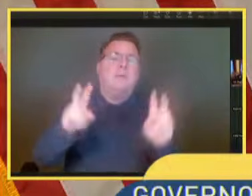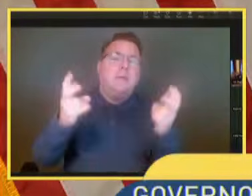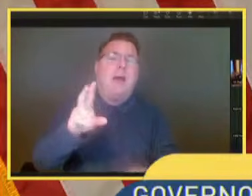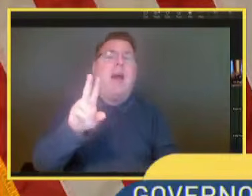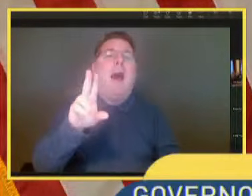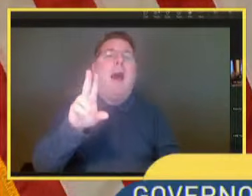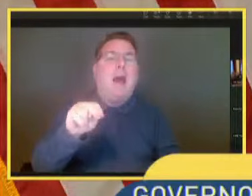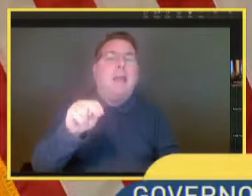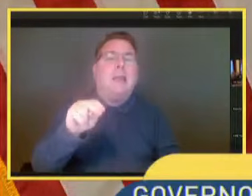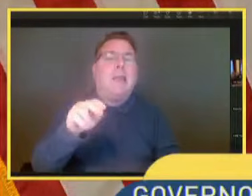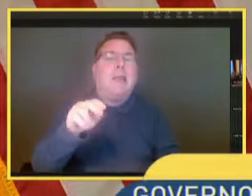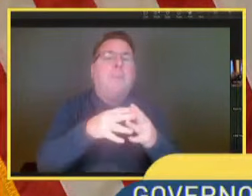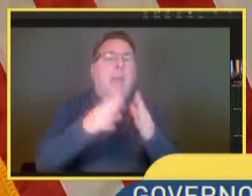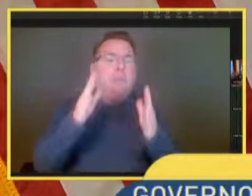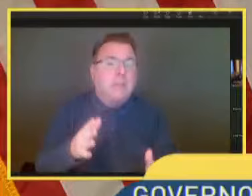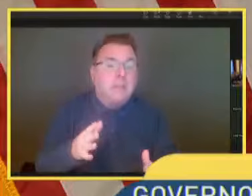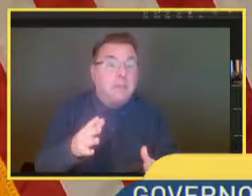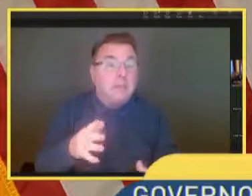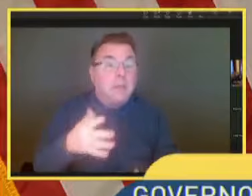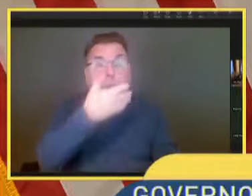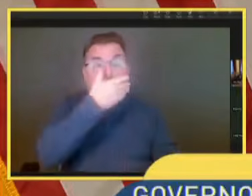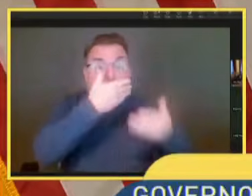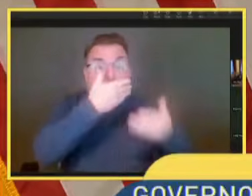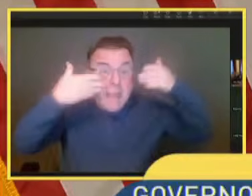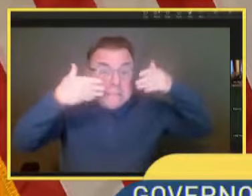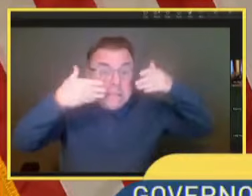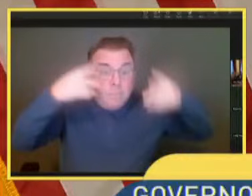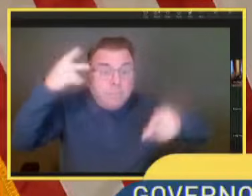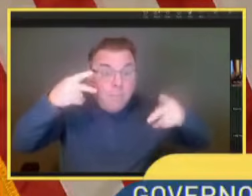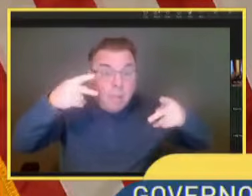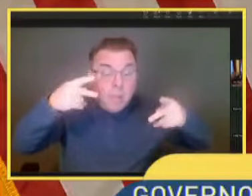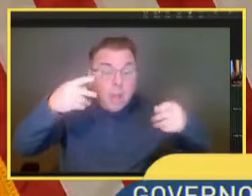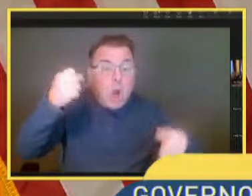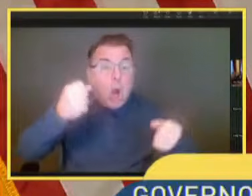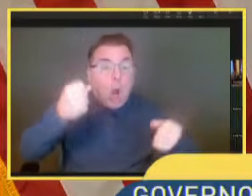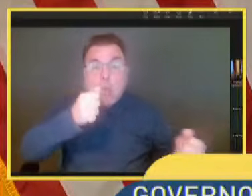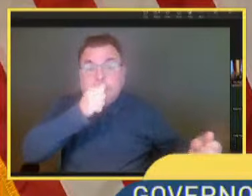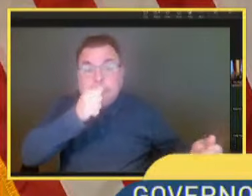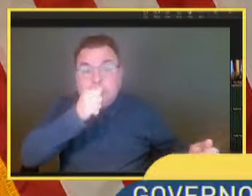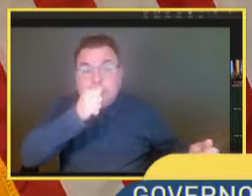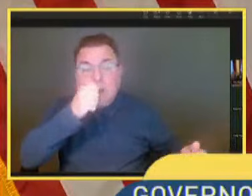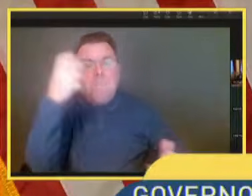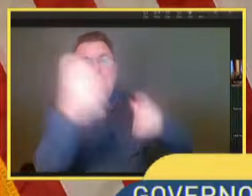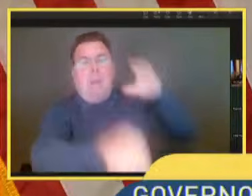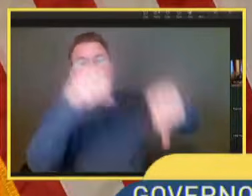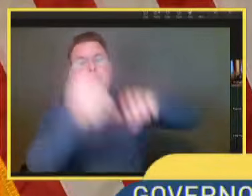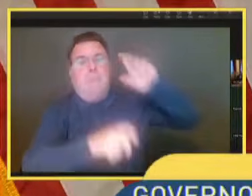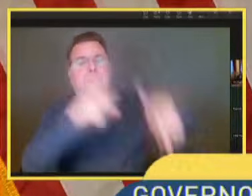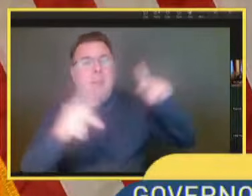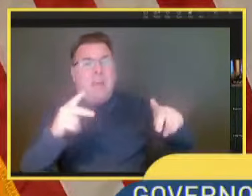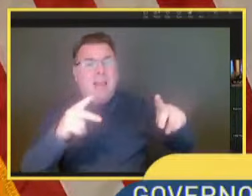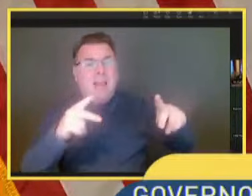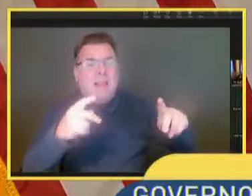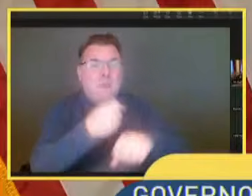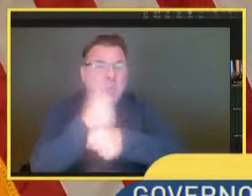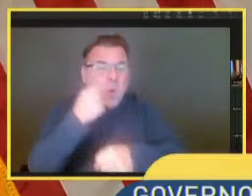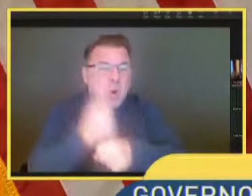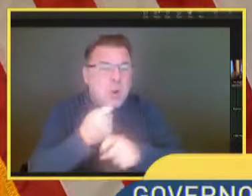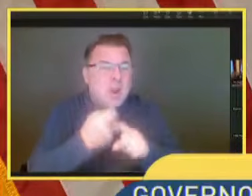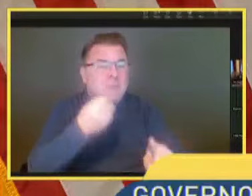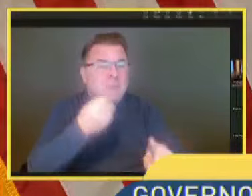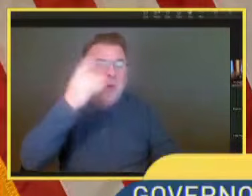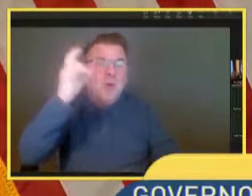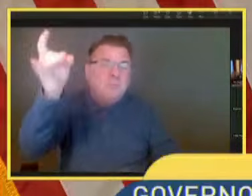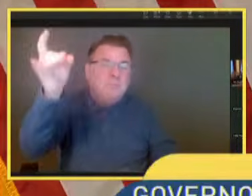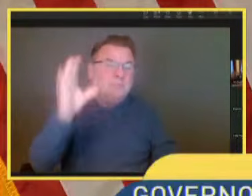federal agents in unmarked cars plucking people off the streets and from their workplaces. The recent events